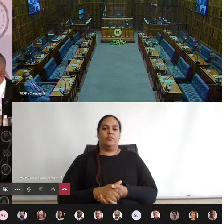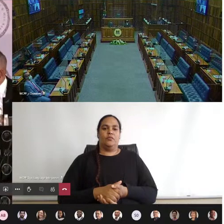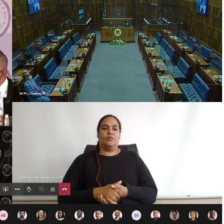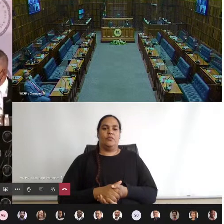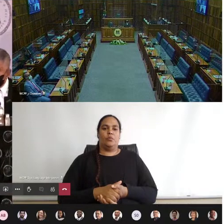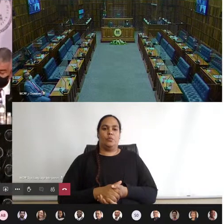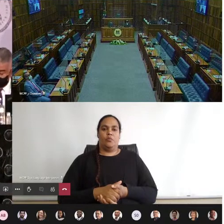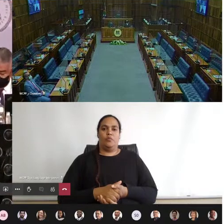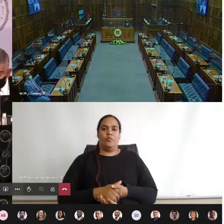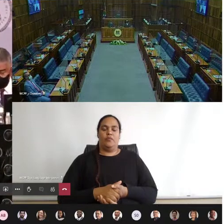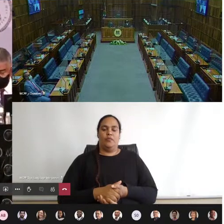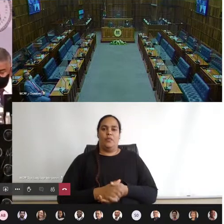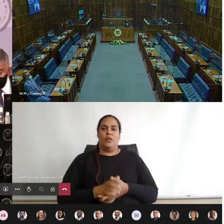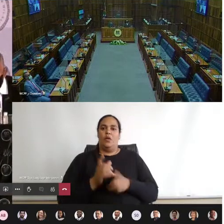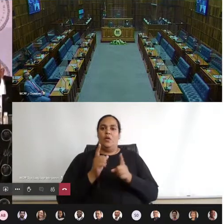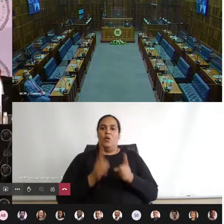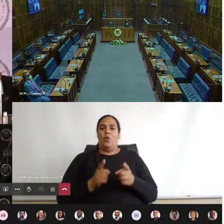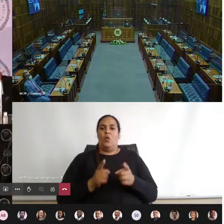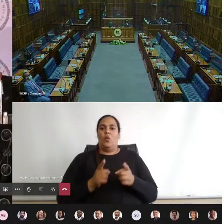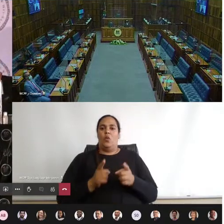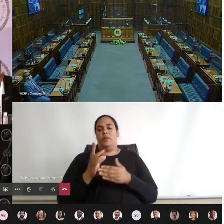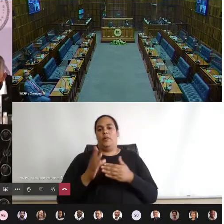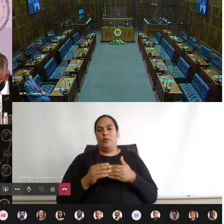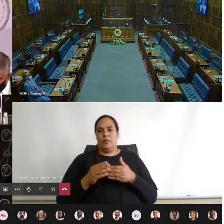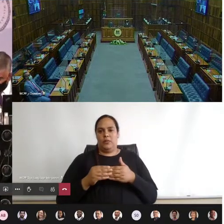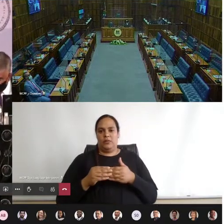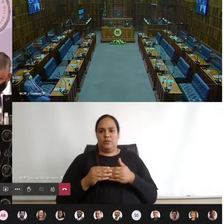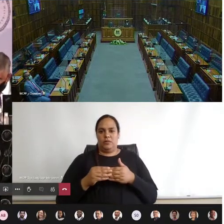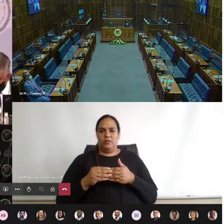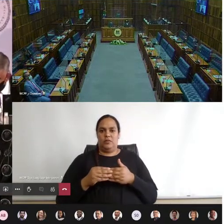Order, honorable members.